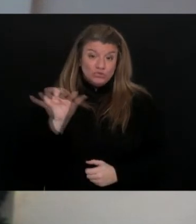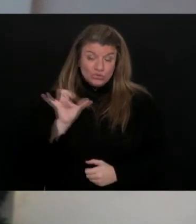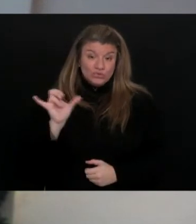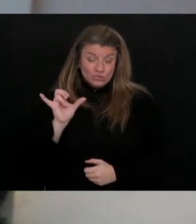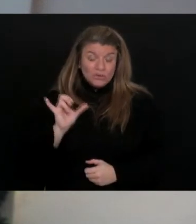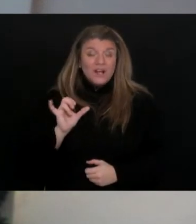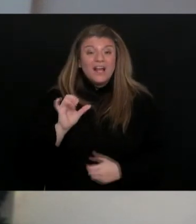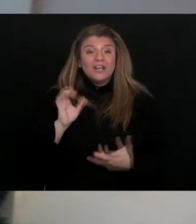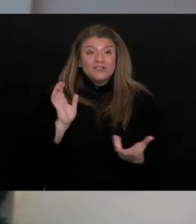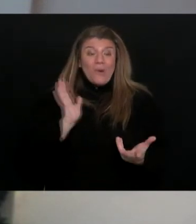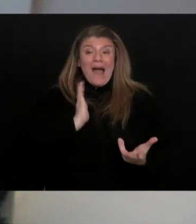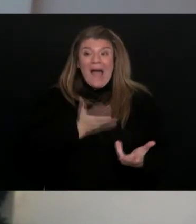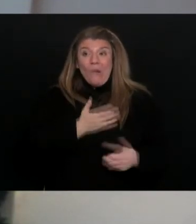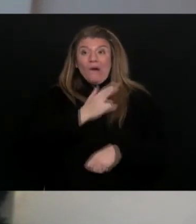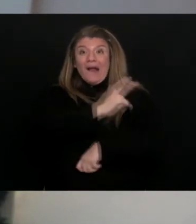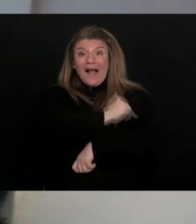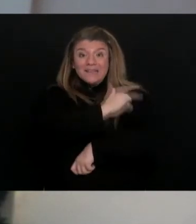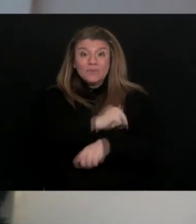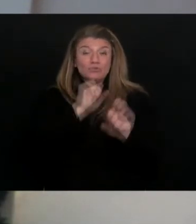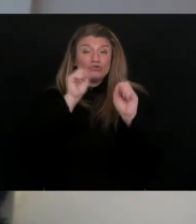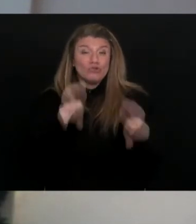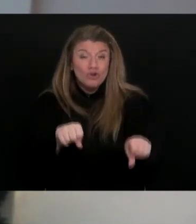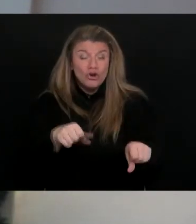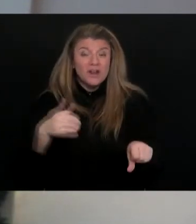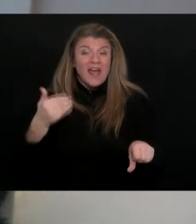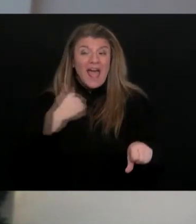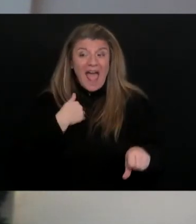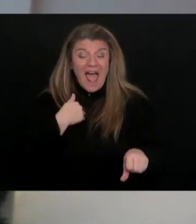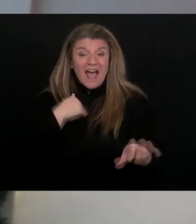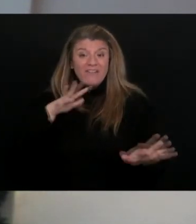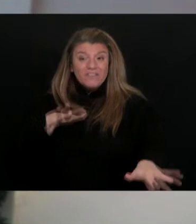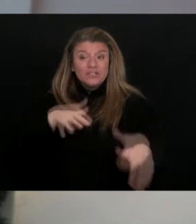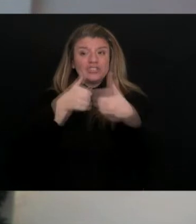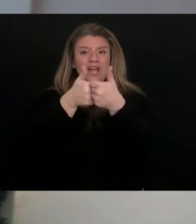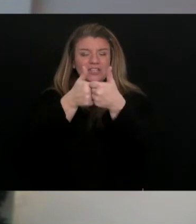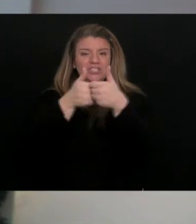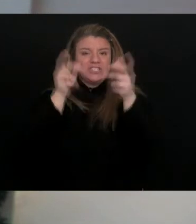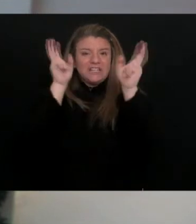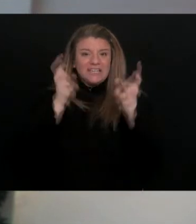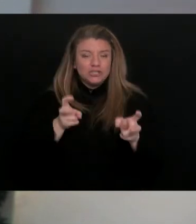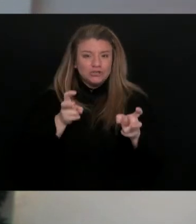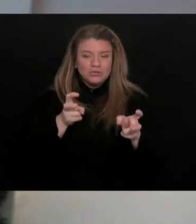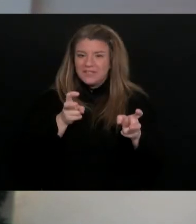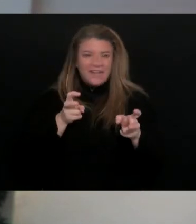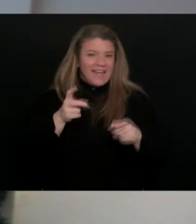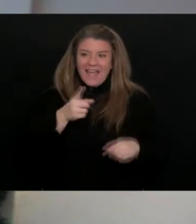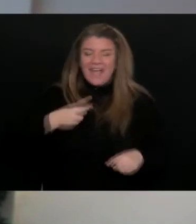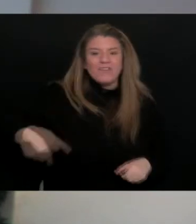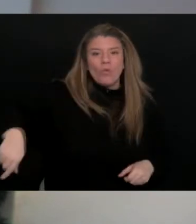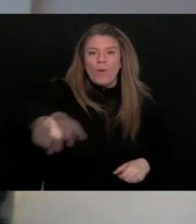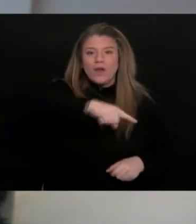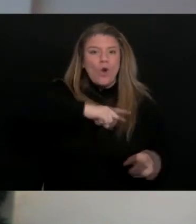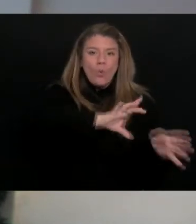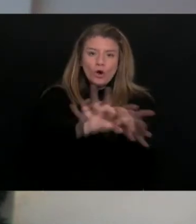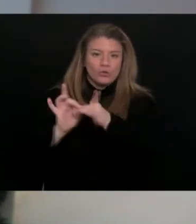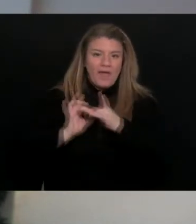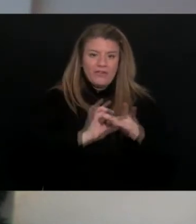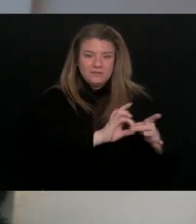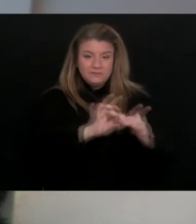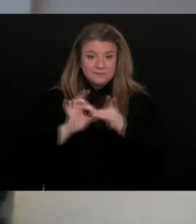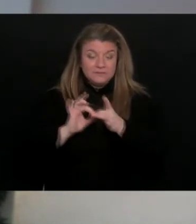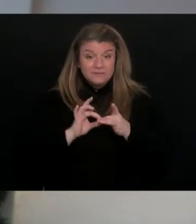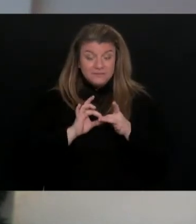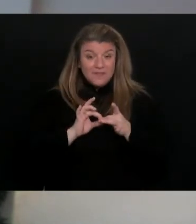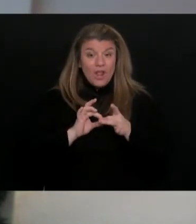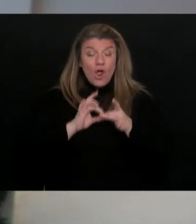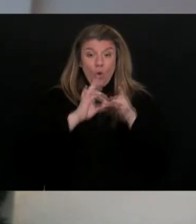So our hospitals could get into very challenging waters if we all don't do our part. So one part is